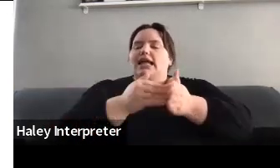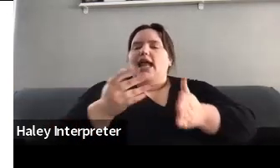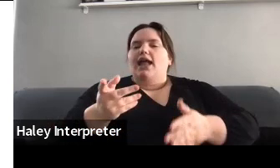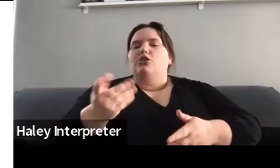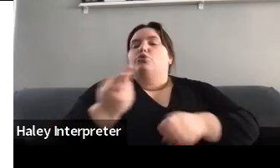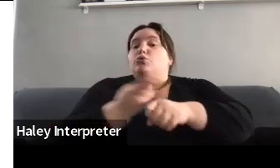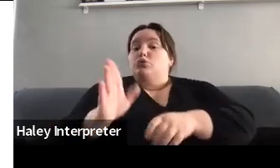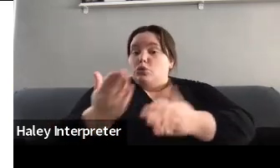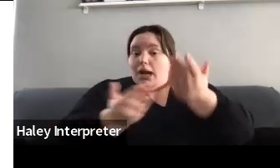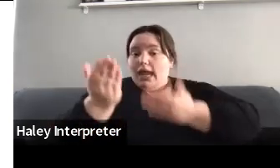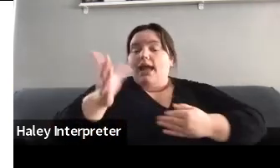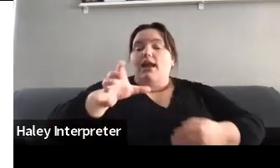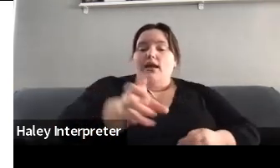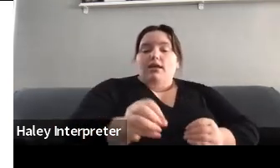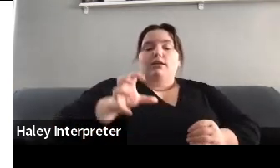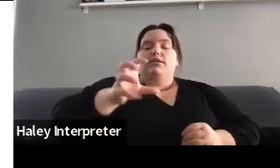it and